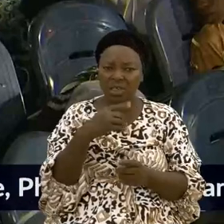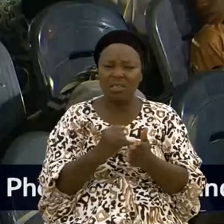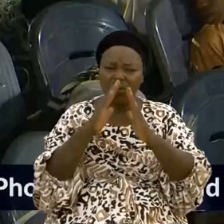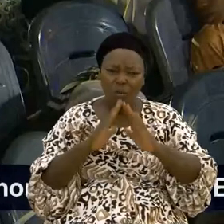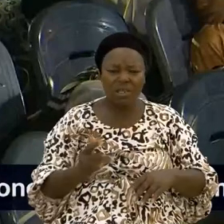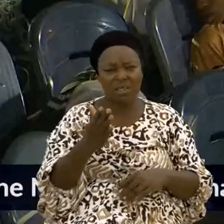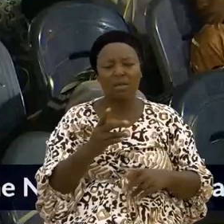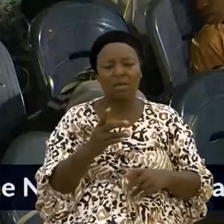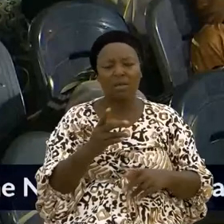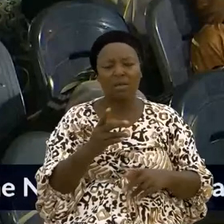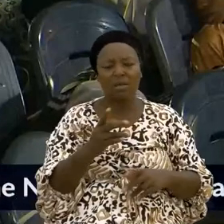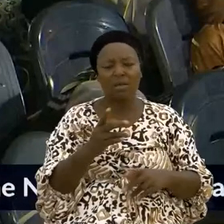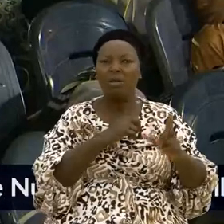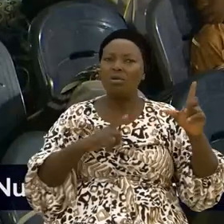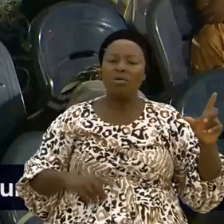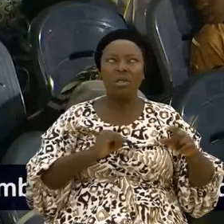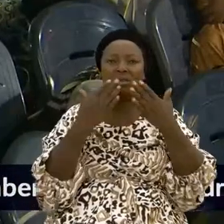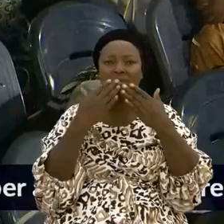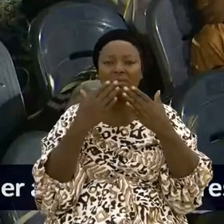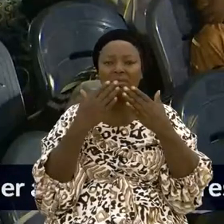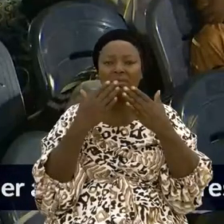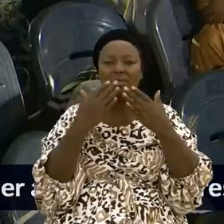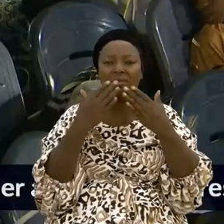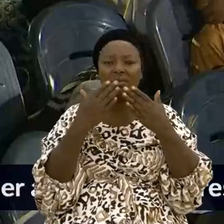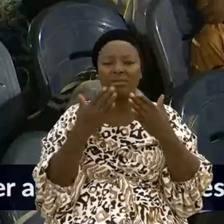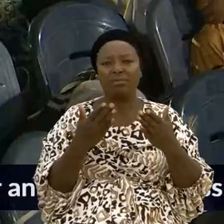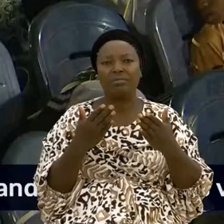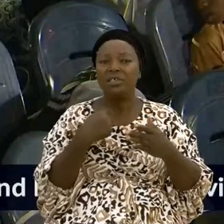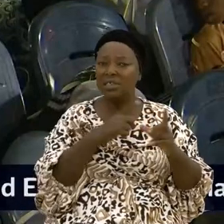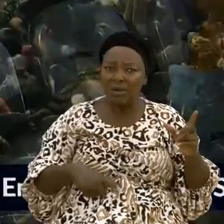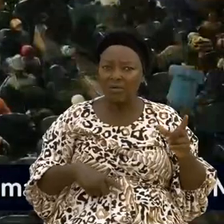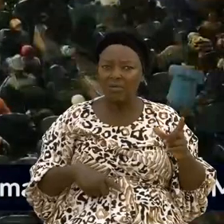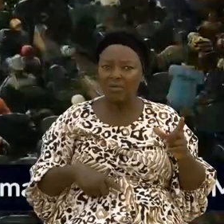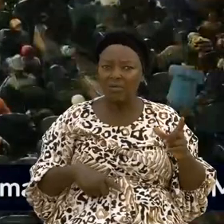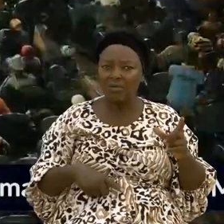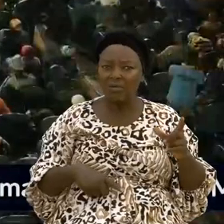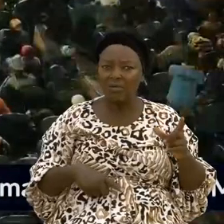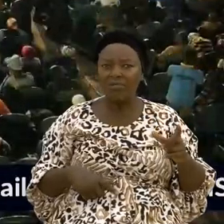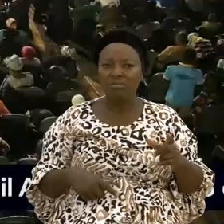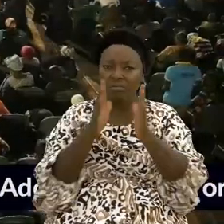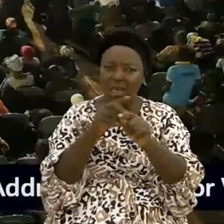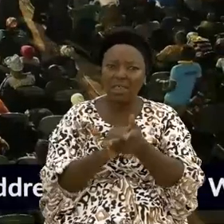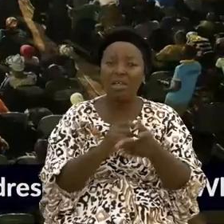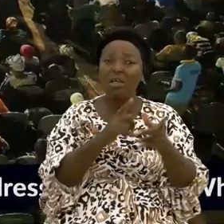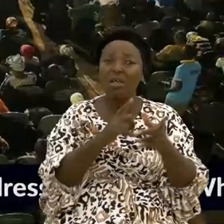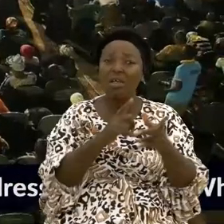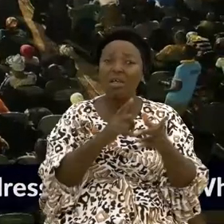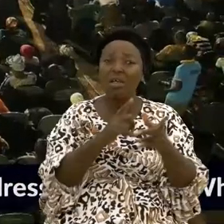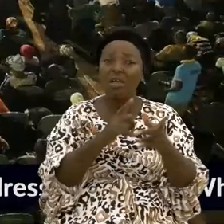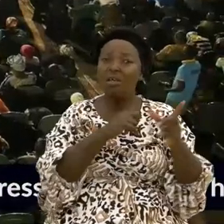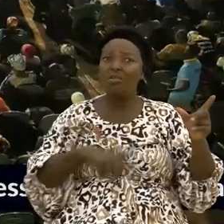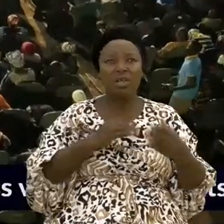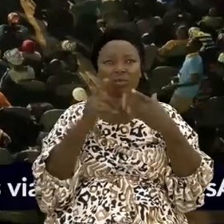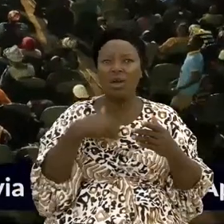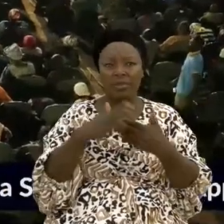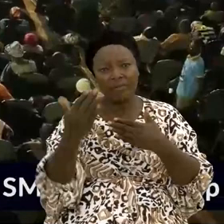Lord, I thank you. Tell the Lord, Lord, I thank you. You have invited me.